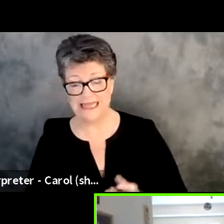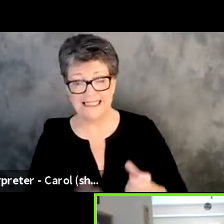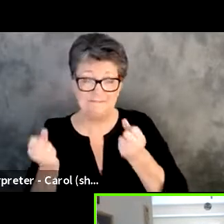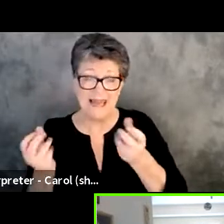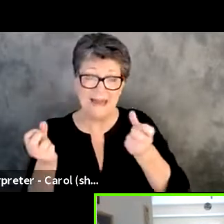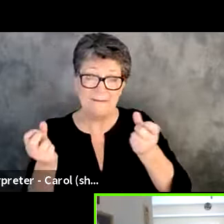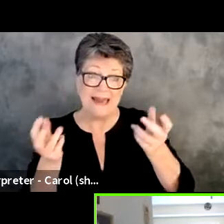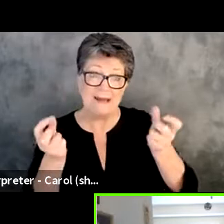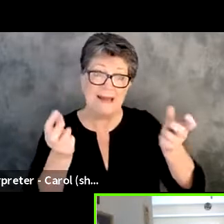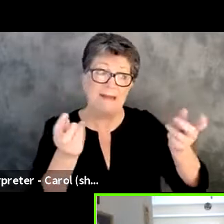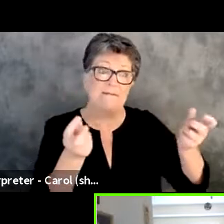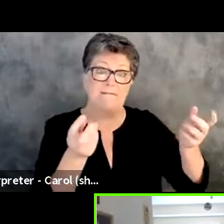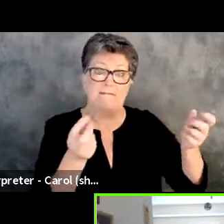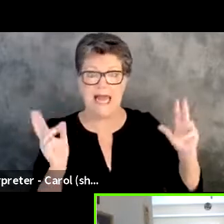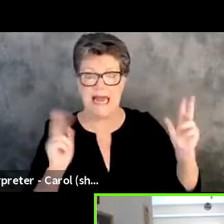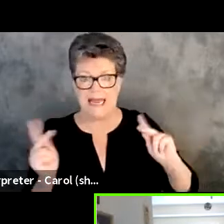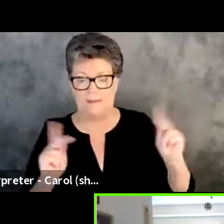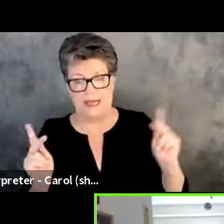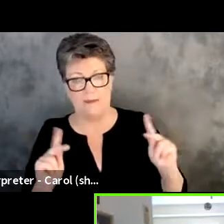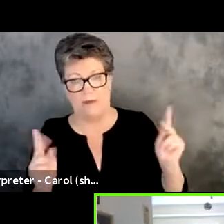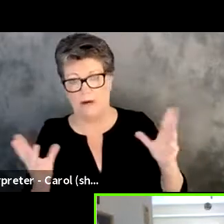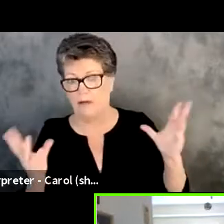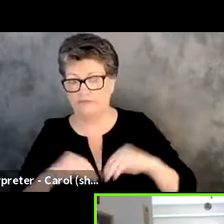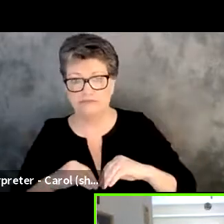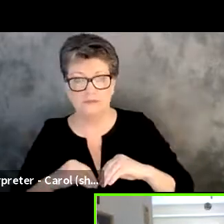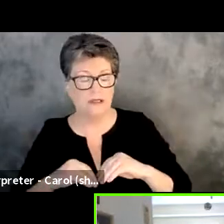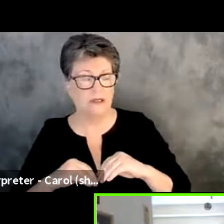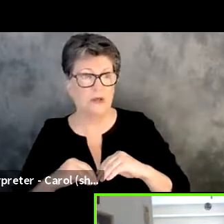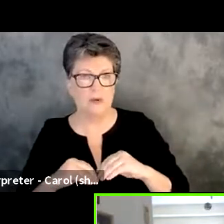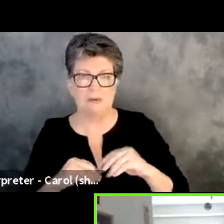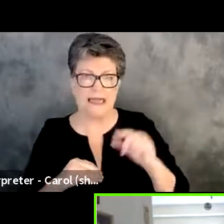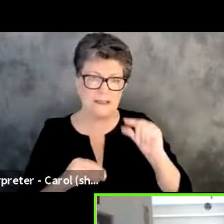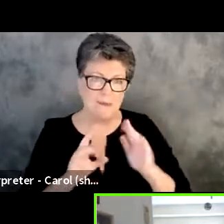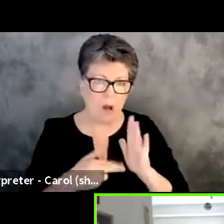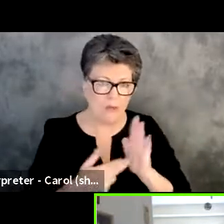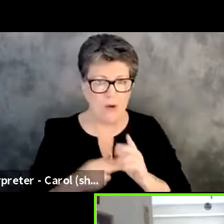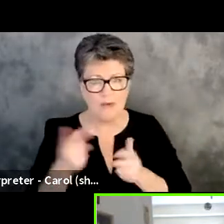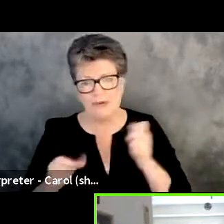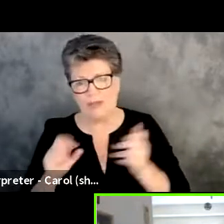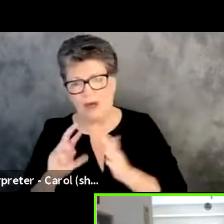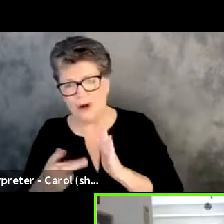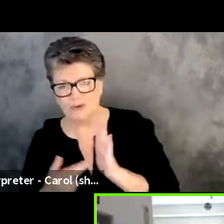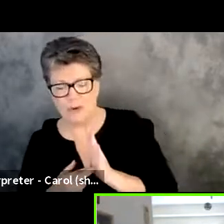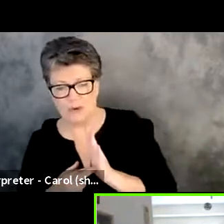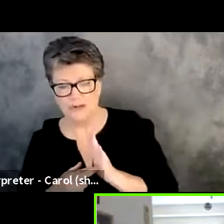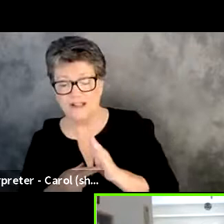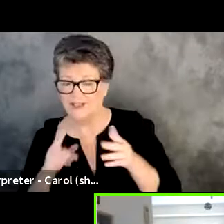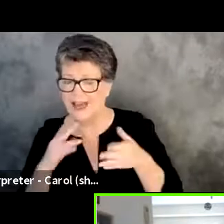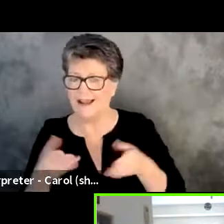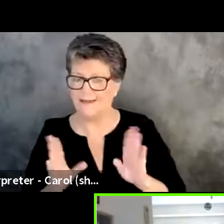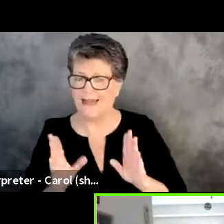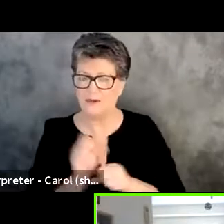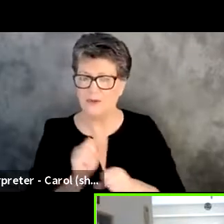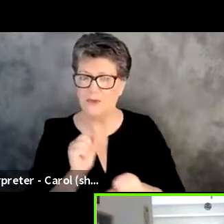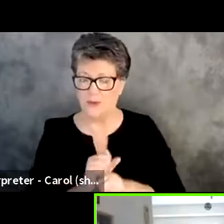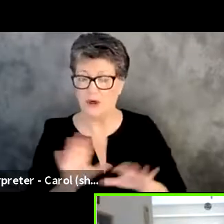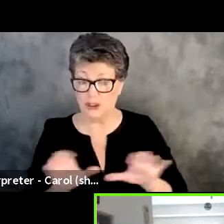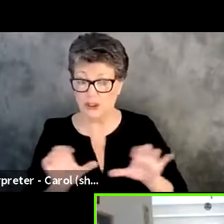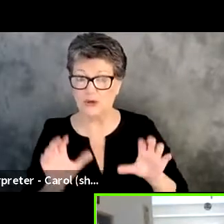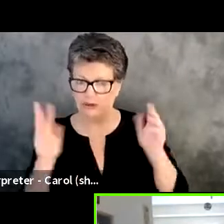many people who play little and large roles that is allowing the work that we're doing to